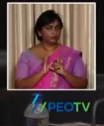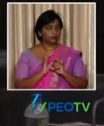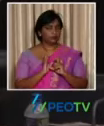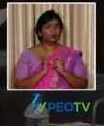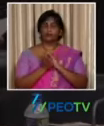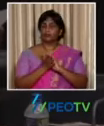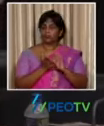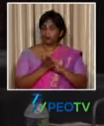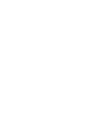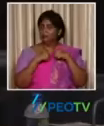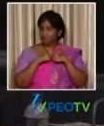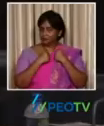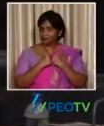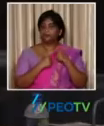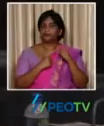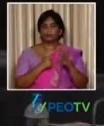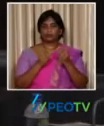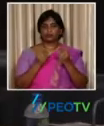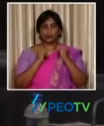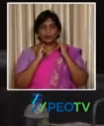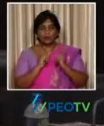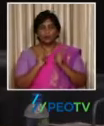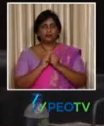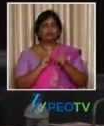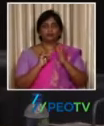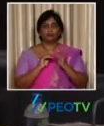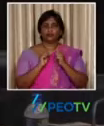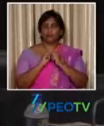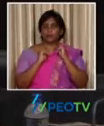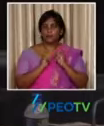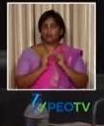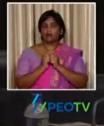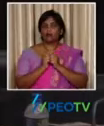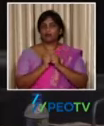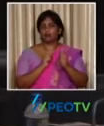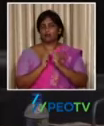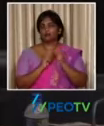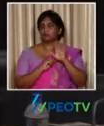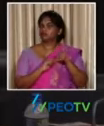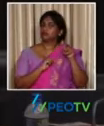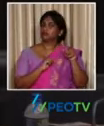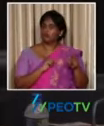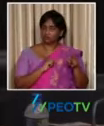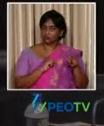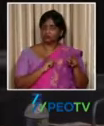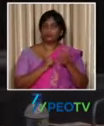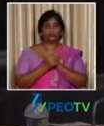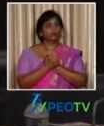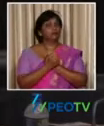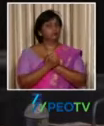being criminalized. You are going to try and put them in jail. You think Google, Facebook,